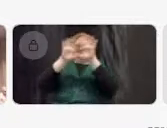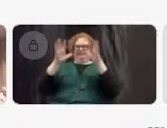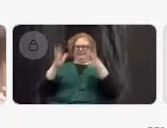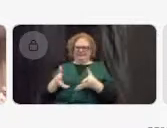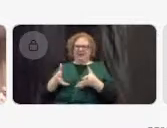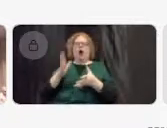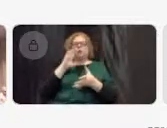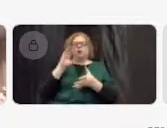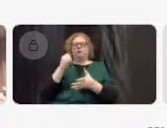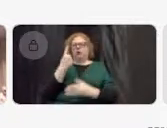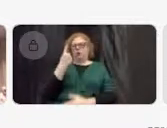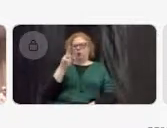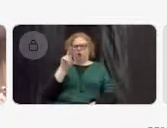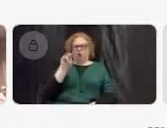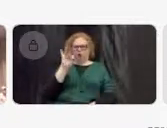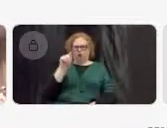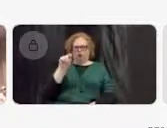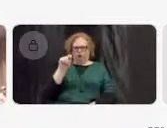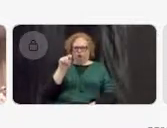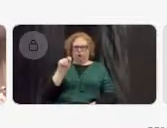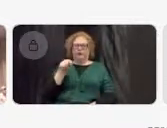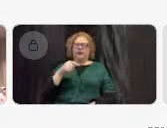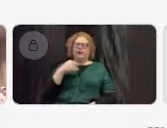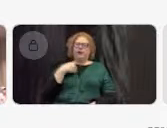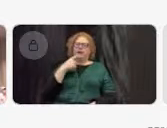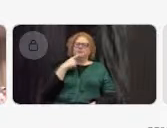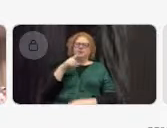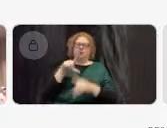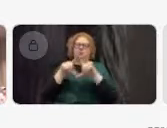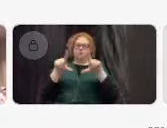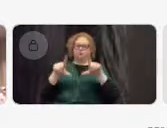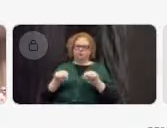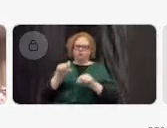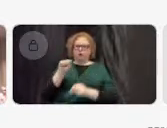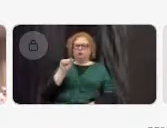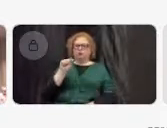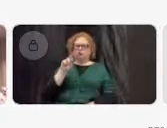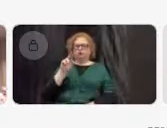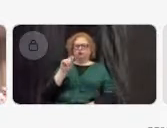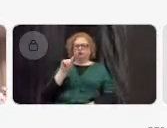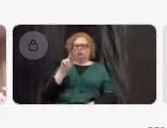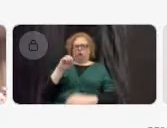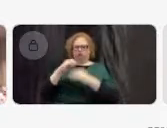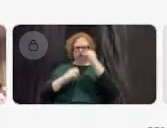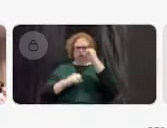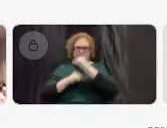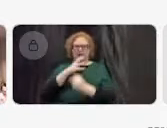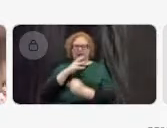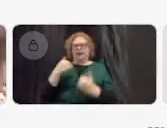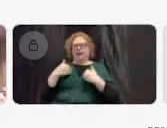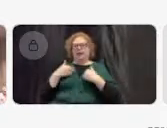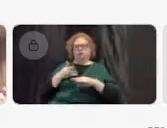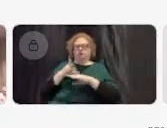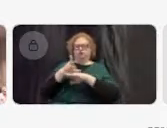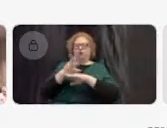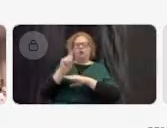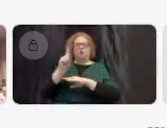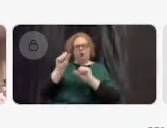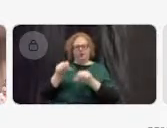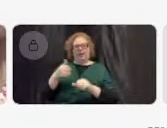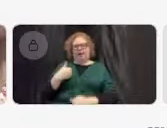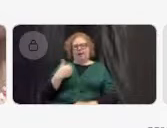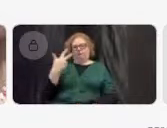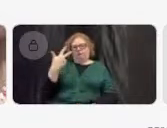property contains an existing brick structure. The unit has a driveway that can accommodate 3 cars. The property is in the